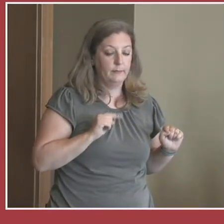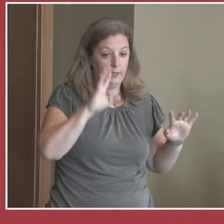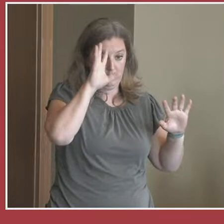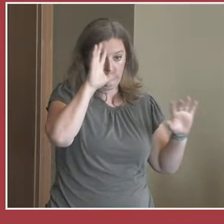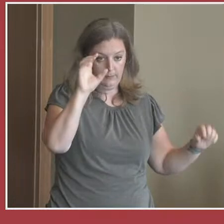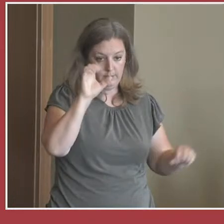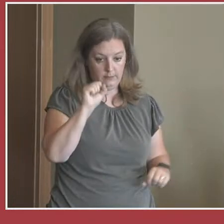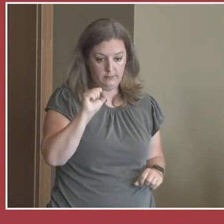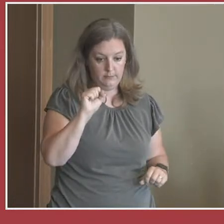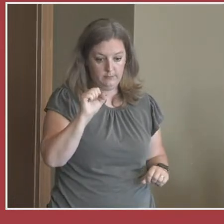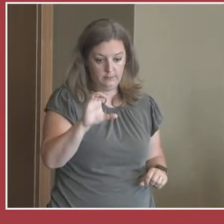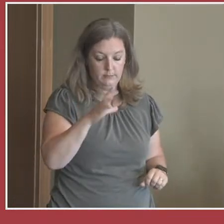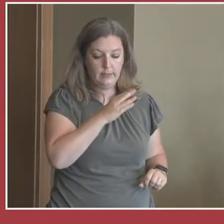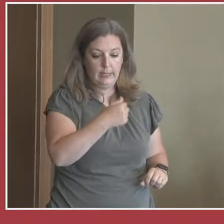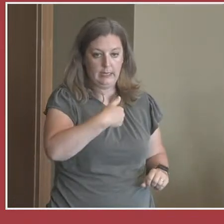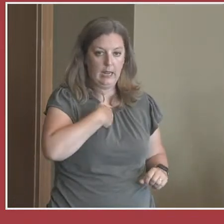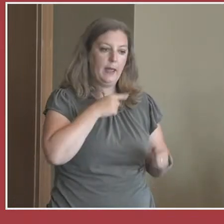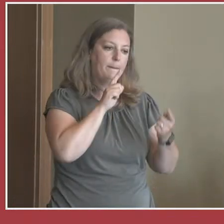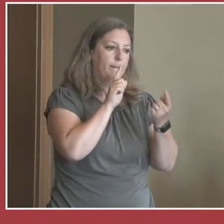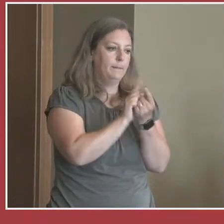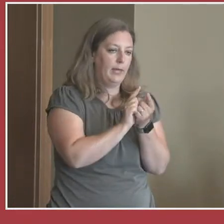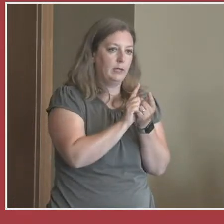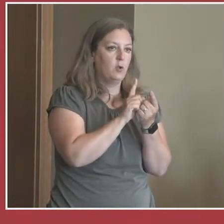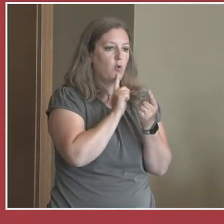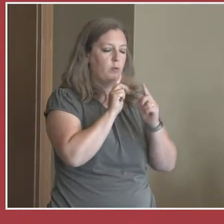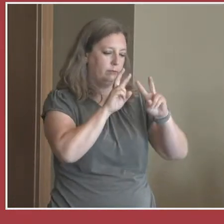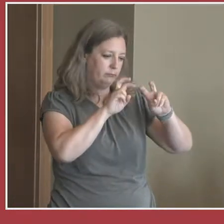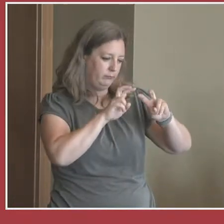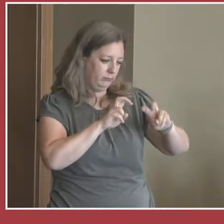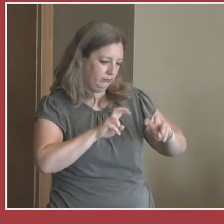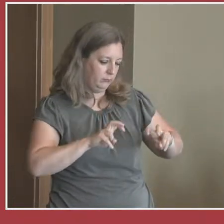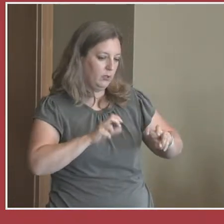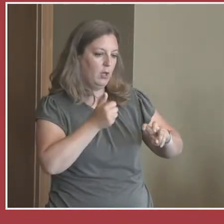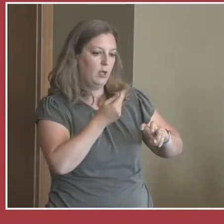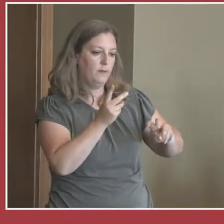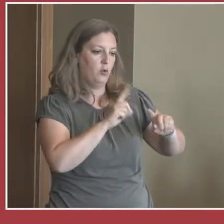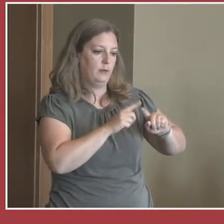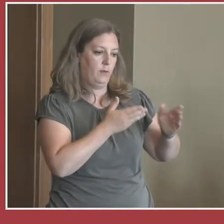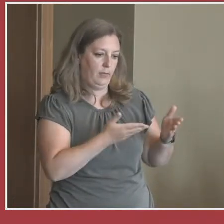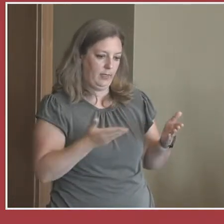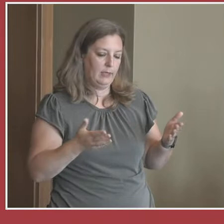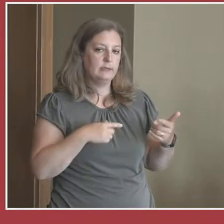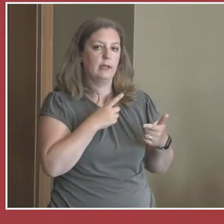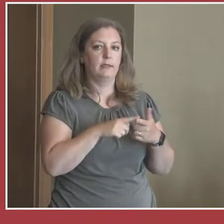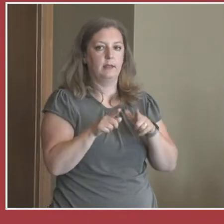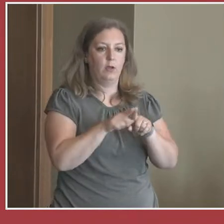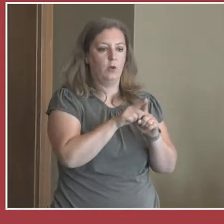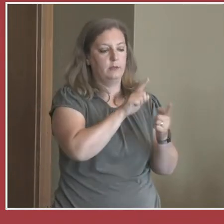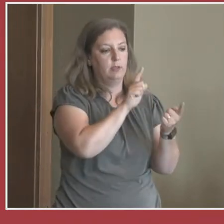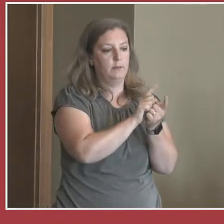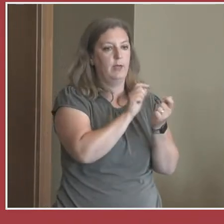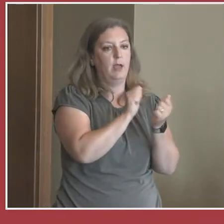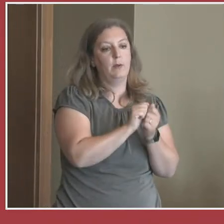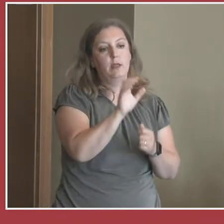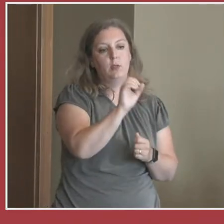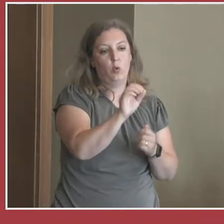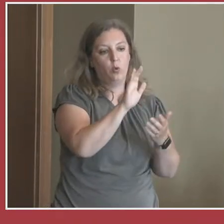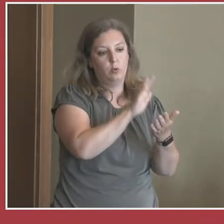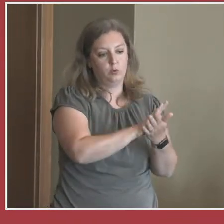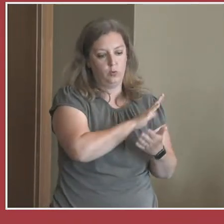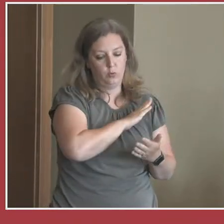Superintendent Cook and I met and really looked at a couple of different things. And then I also met with the Oregon School